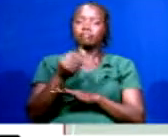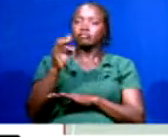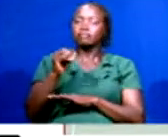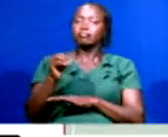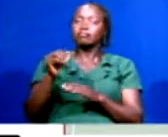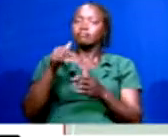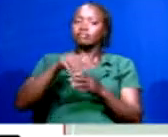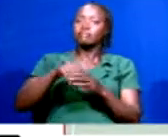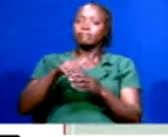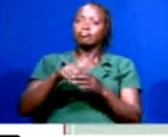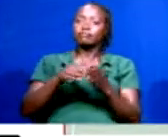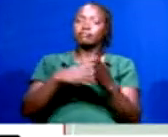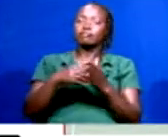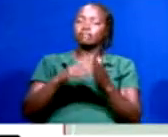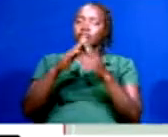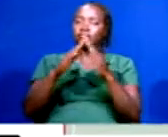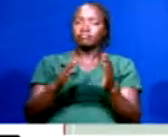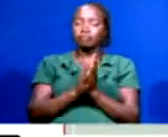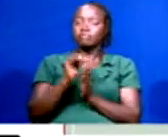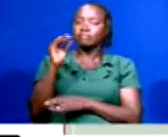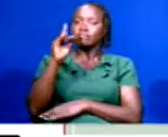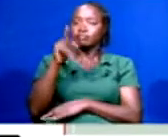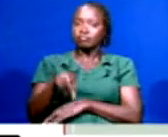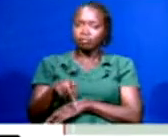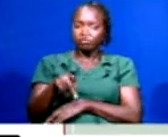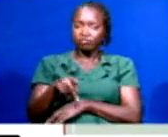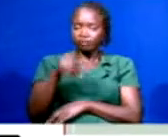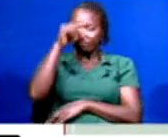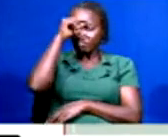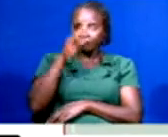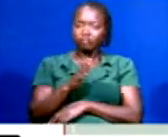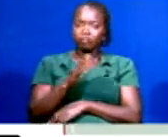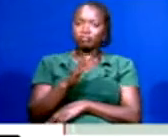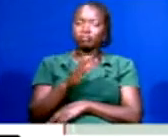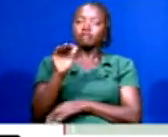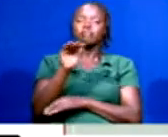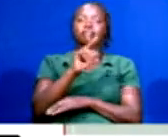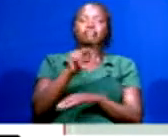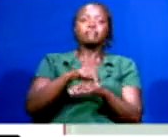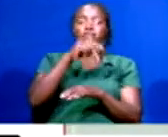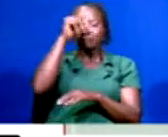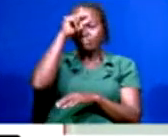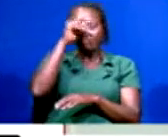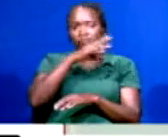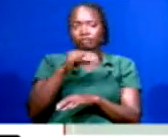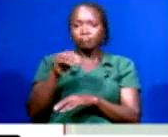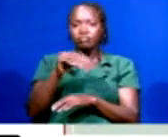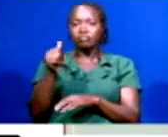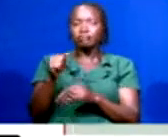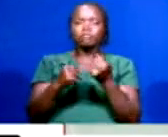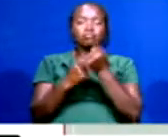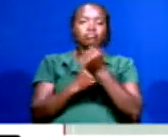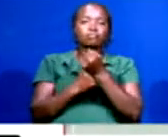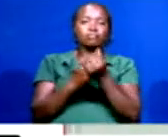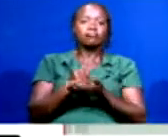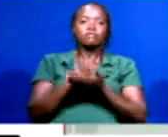vulnerable households and IDPs. Mandera Governor Mohamed Adan Khalif urged the national government and other donors to intervene